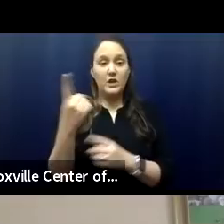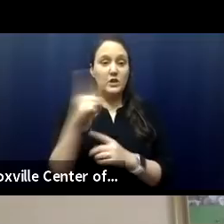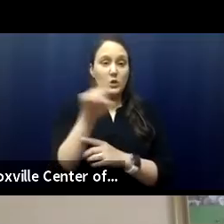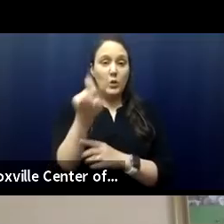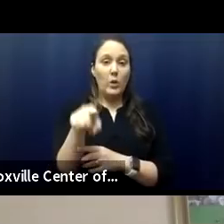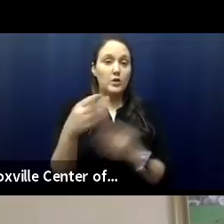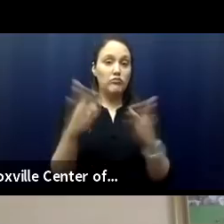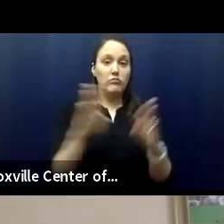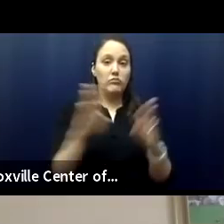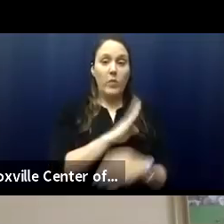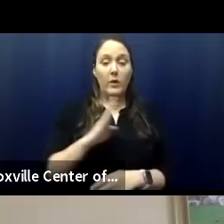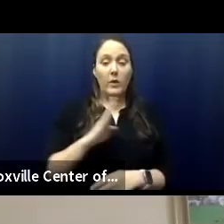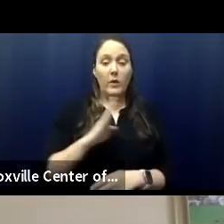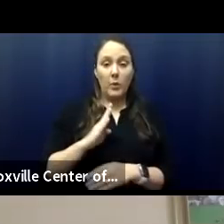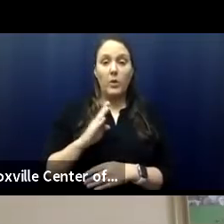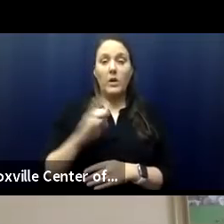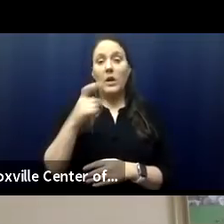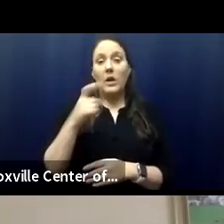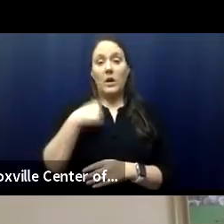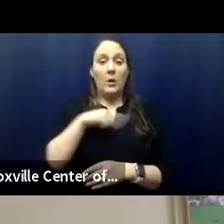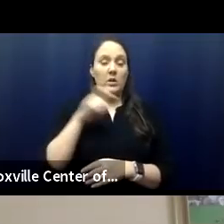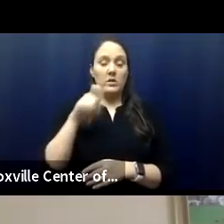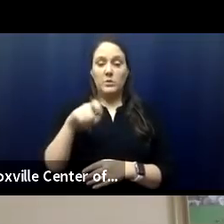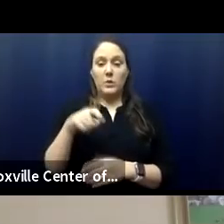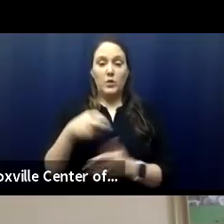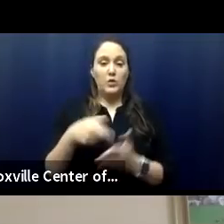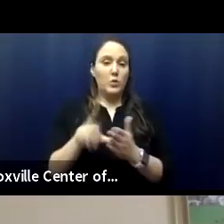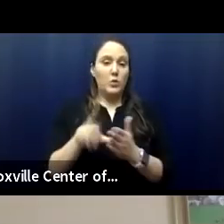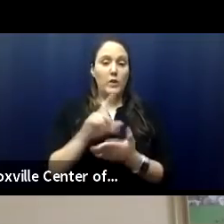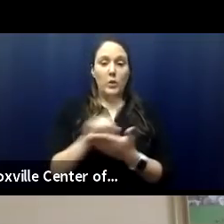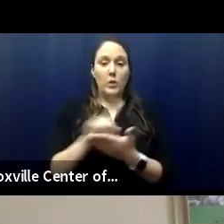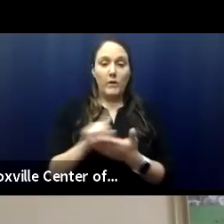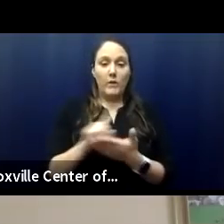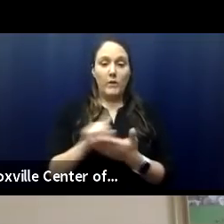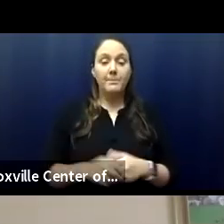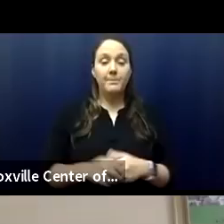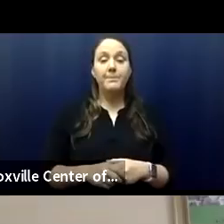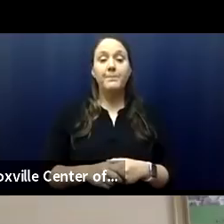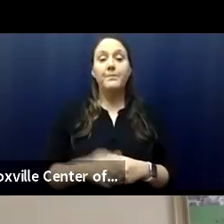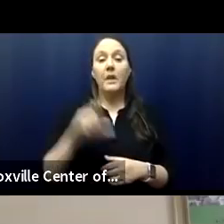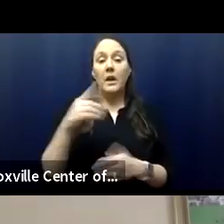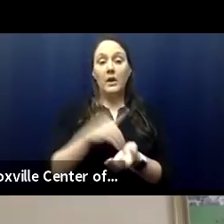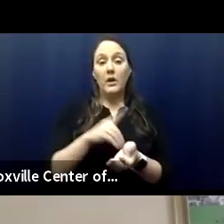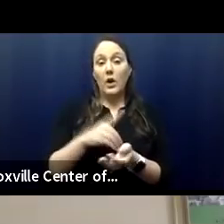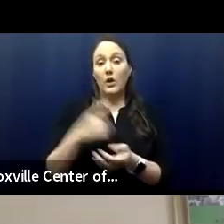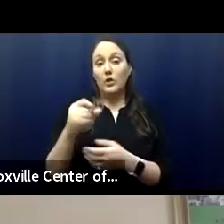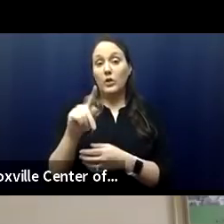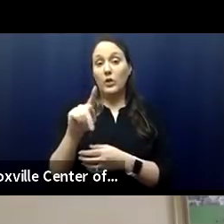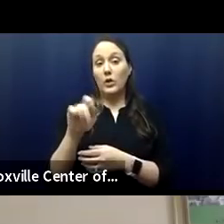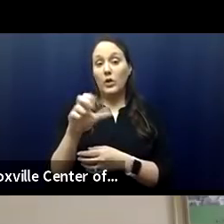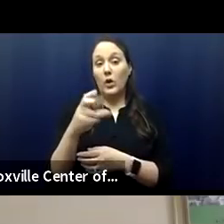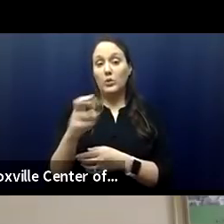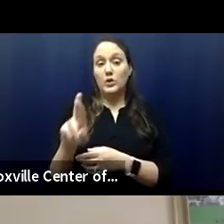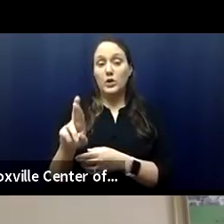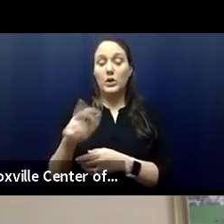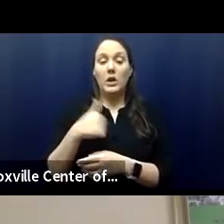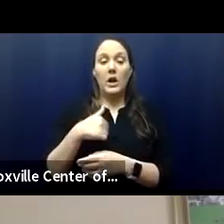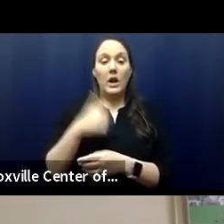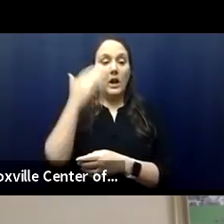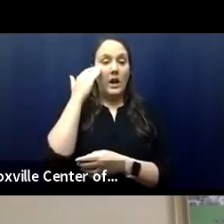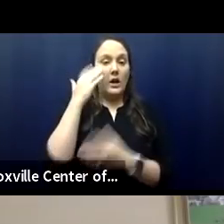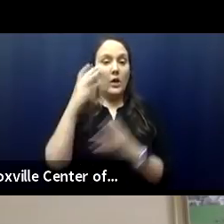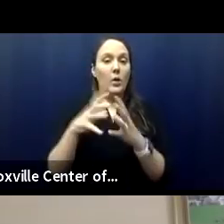is it to review this every week? I know that we all are in receipt of a lot of